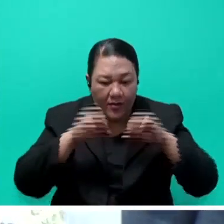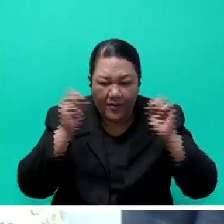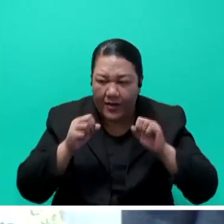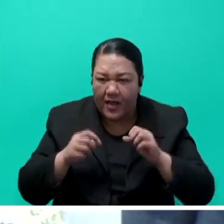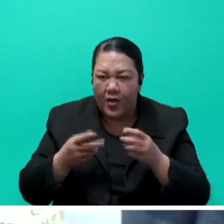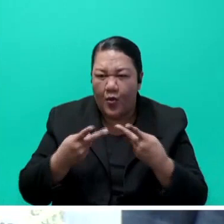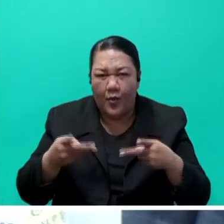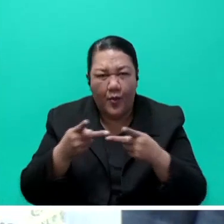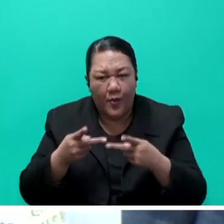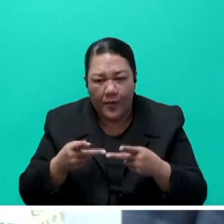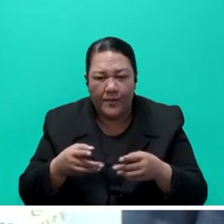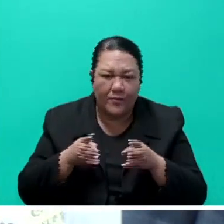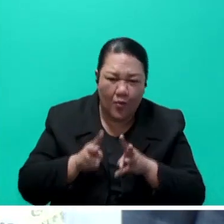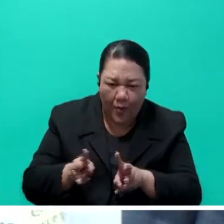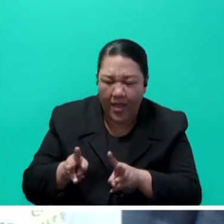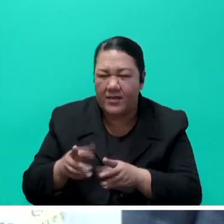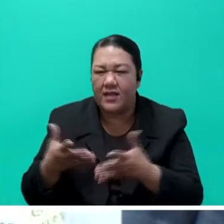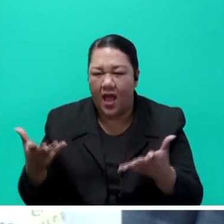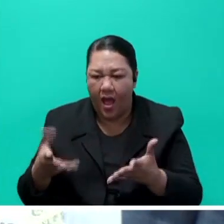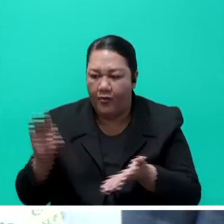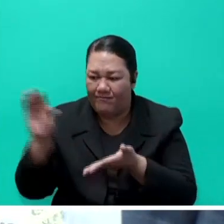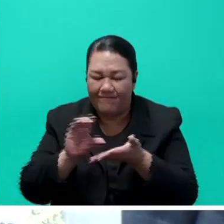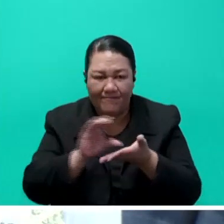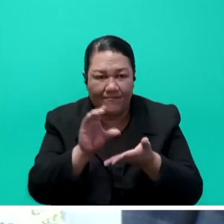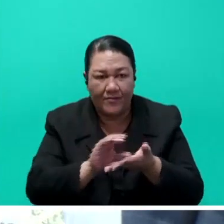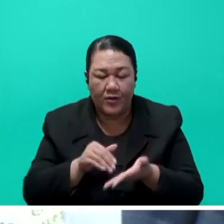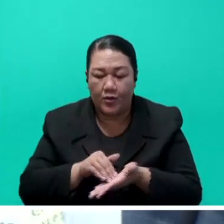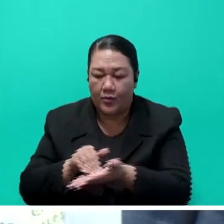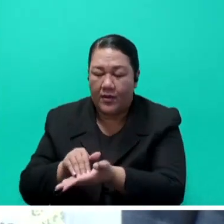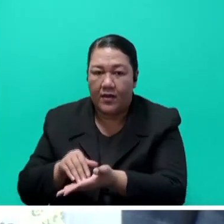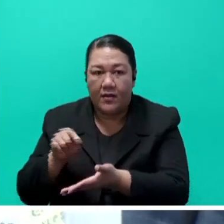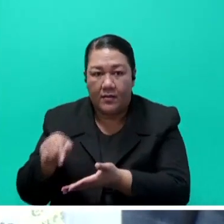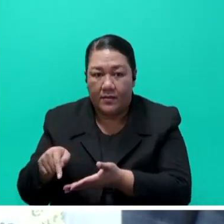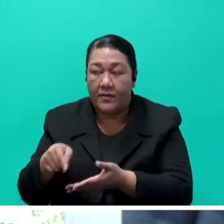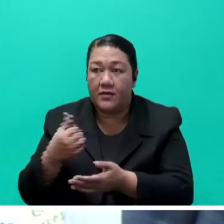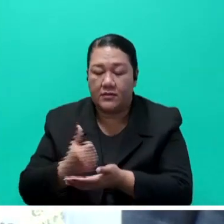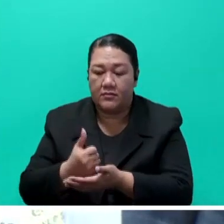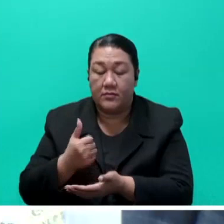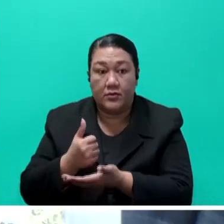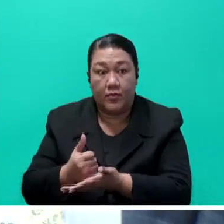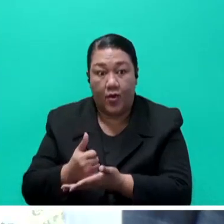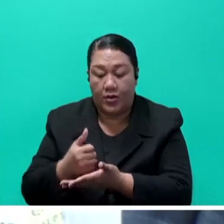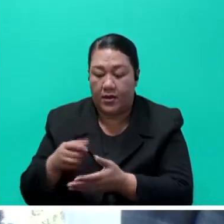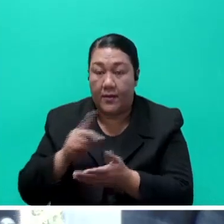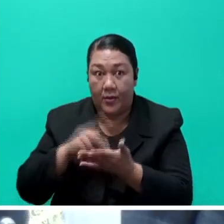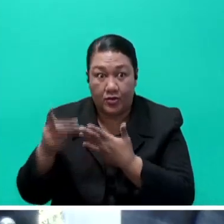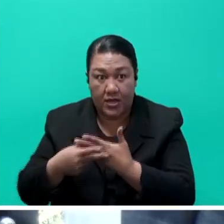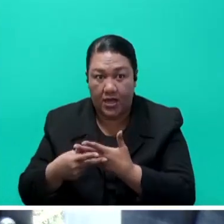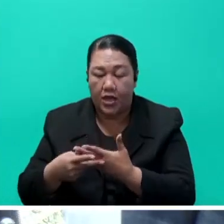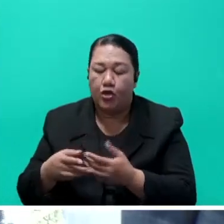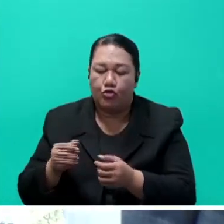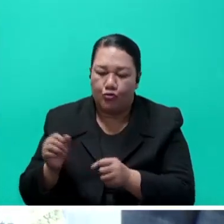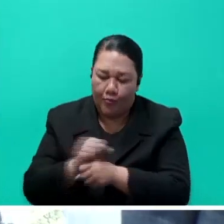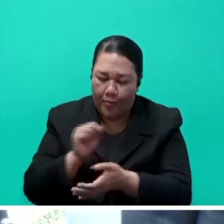and technology and the comprehensive upgrade of the refurbishment of the critical mills and its components.